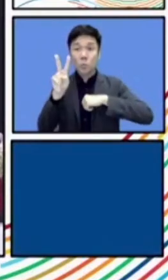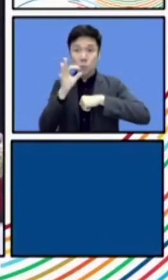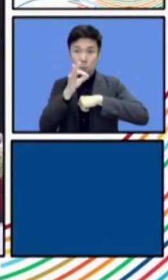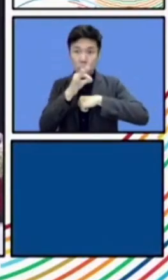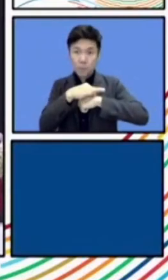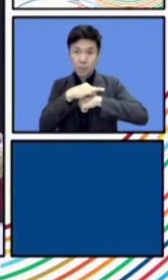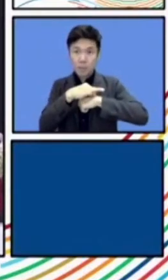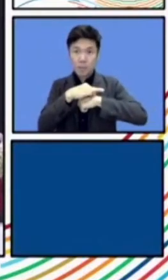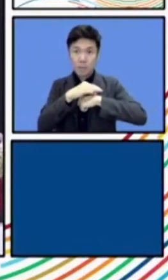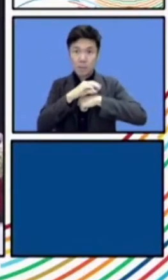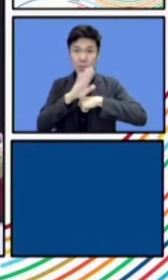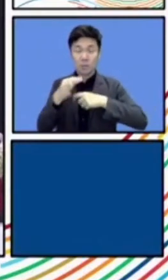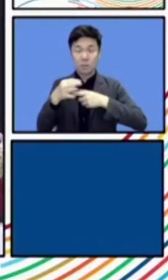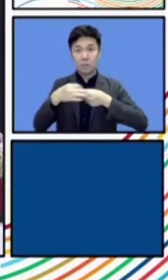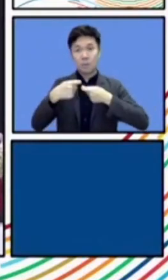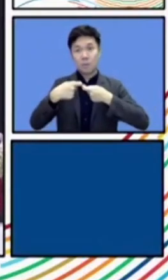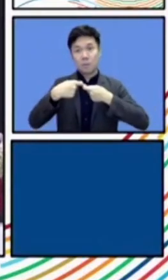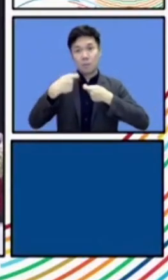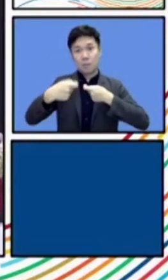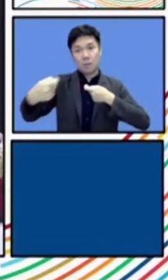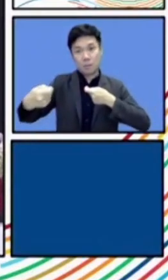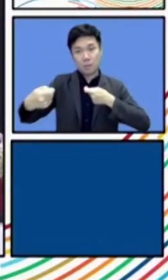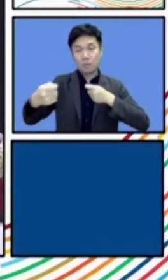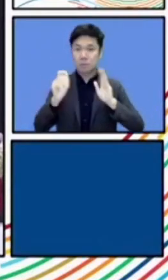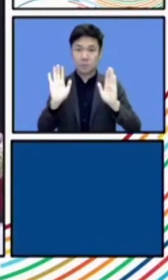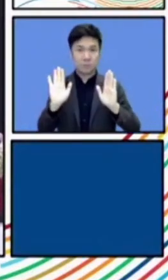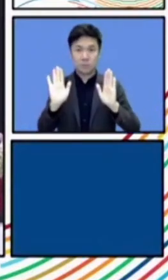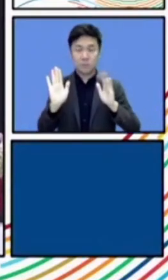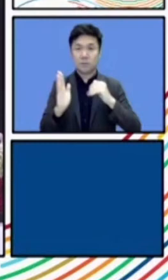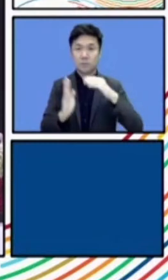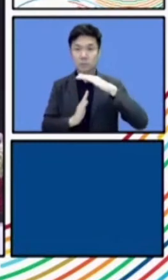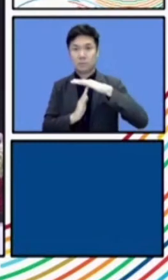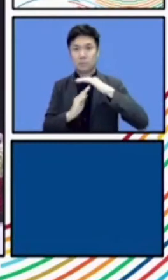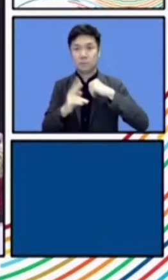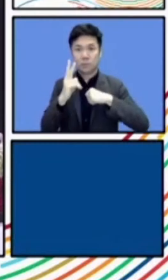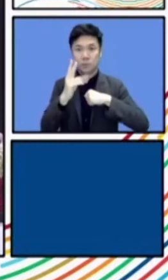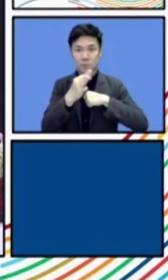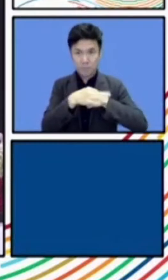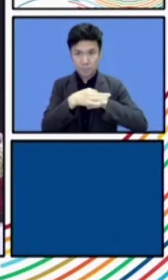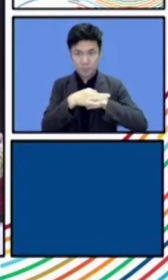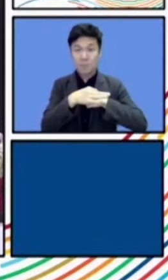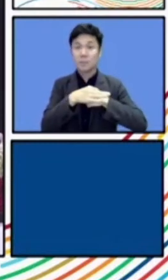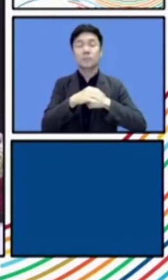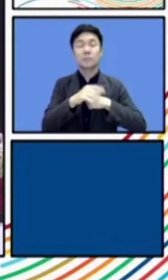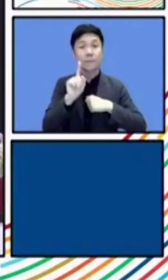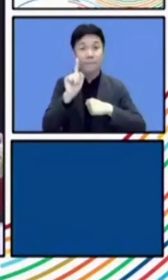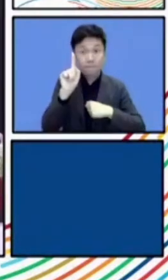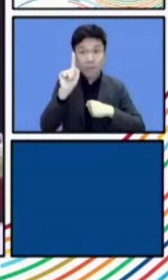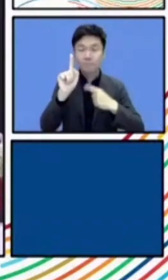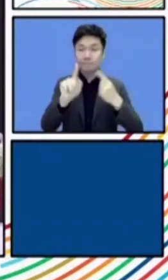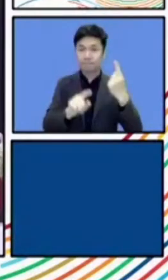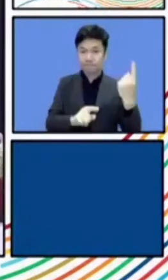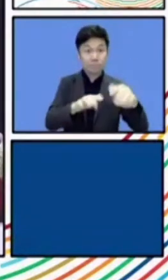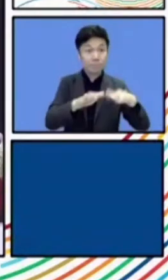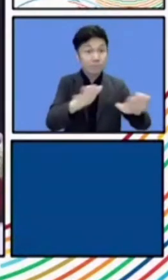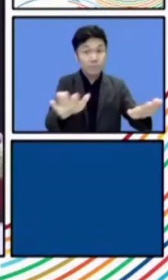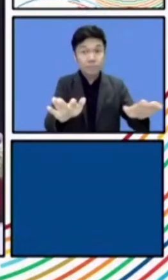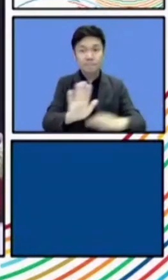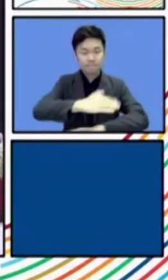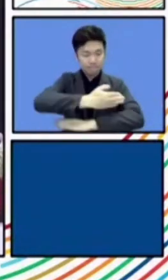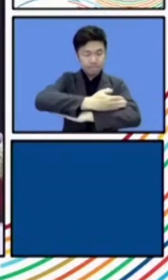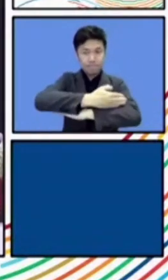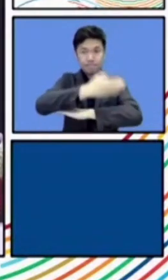delegates who are present in the room to speak followed by delegates who request to speak online for delegates in the room